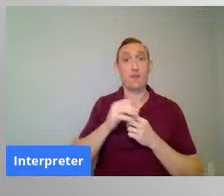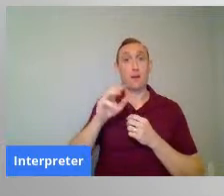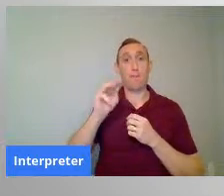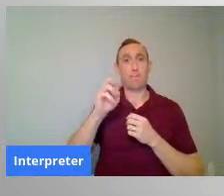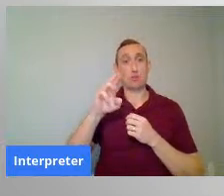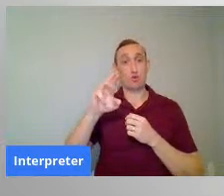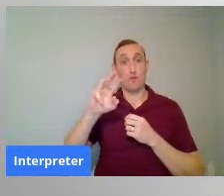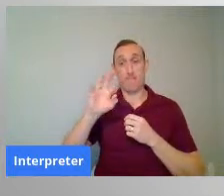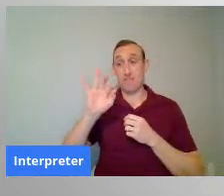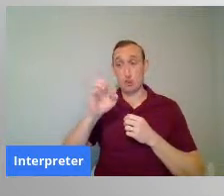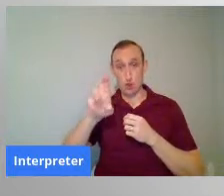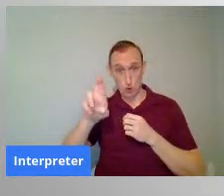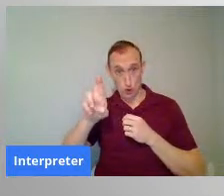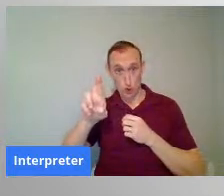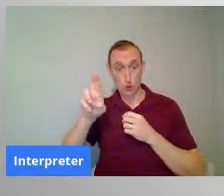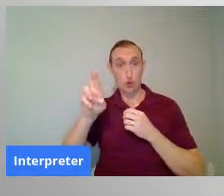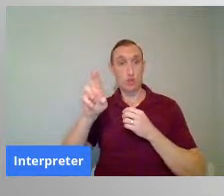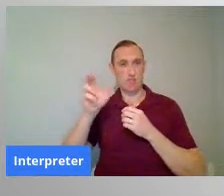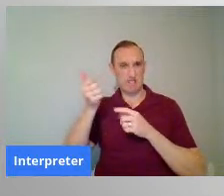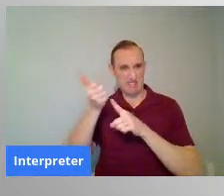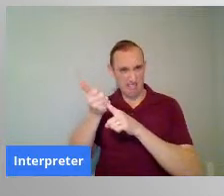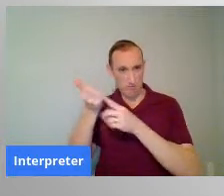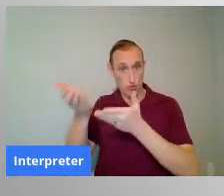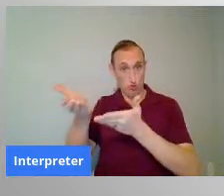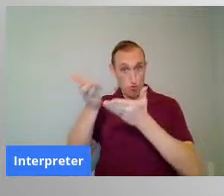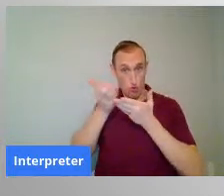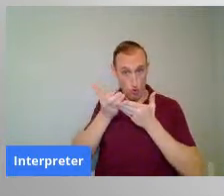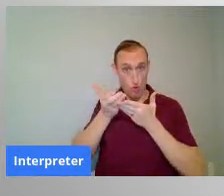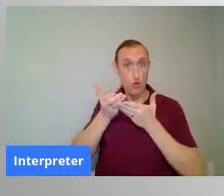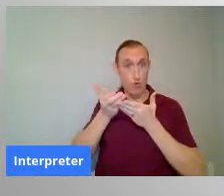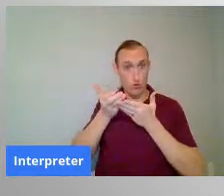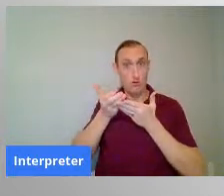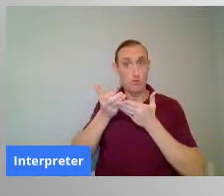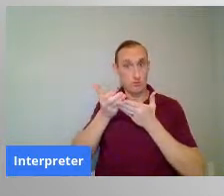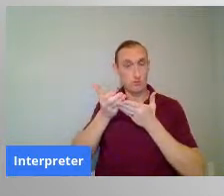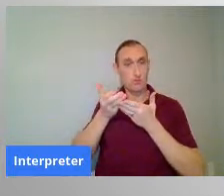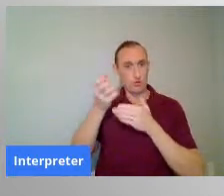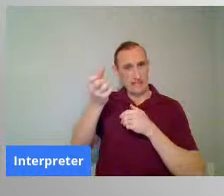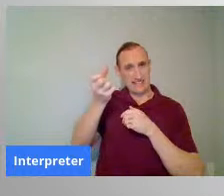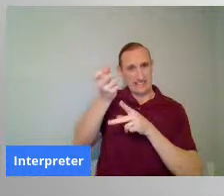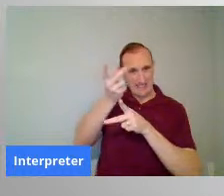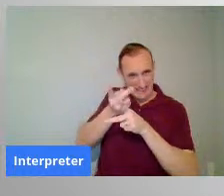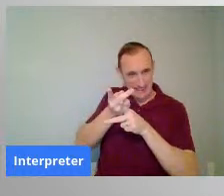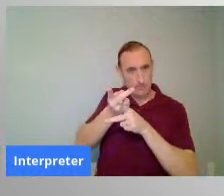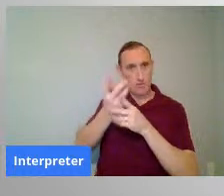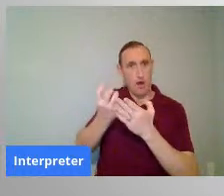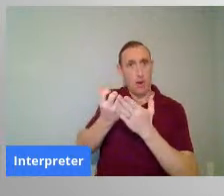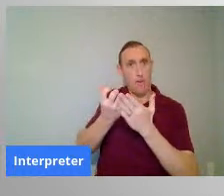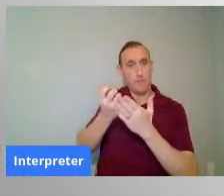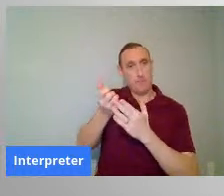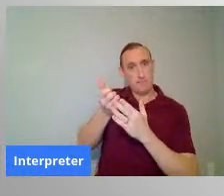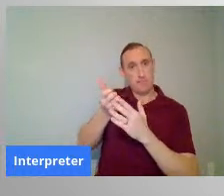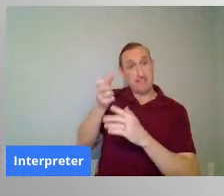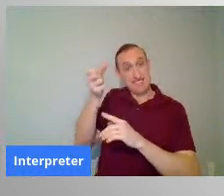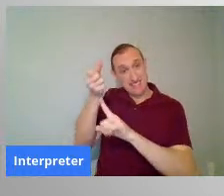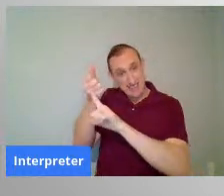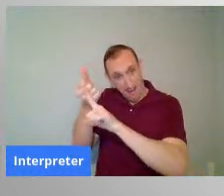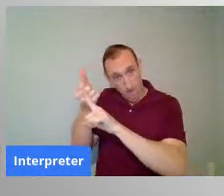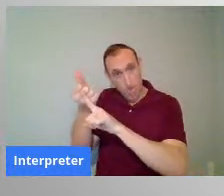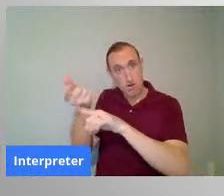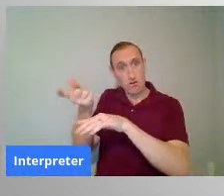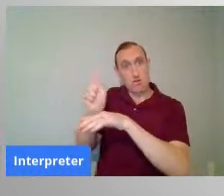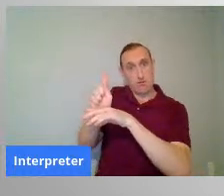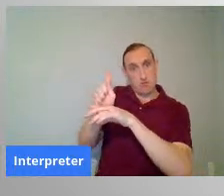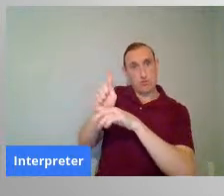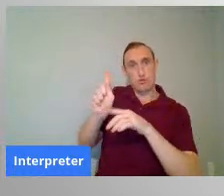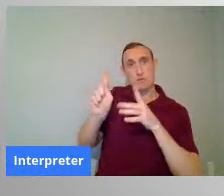Fisher recommended that we retain the opportunity for him to have a sounding board and not have to bring everything to the full board. But I